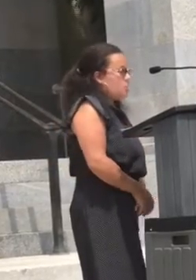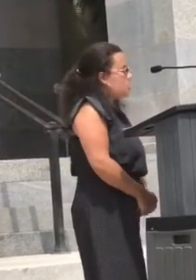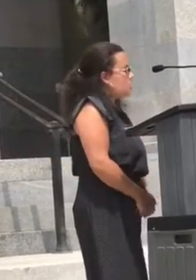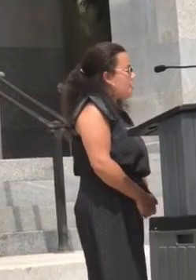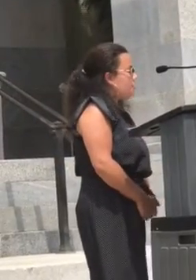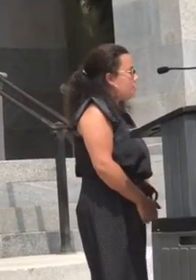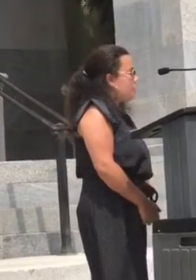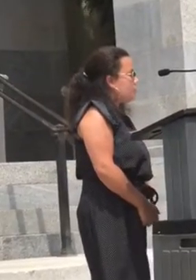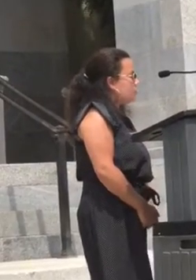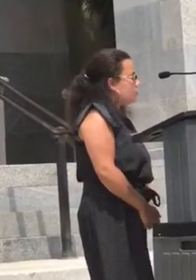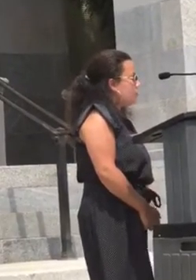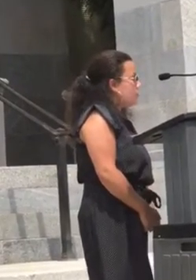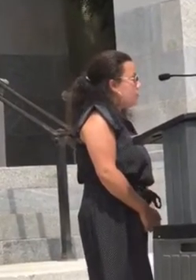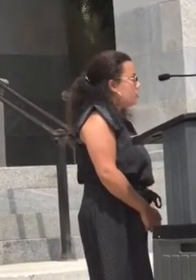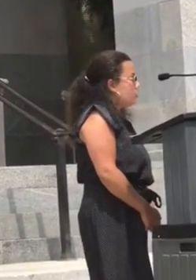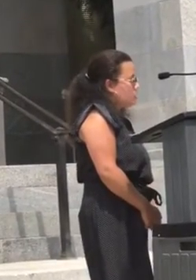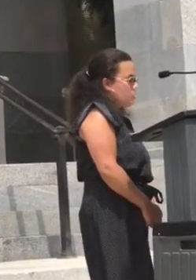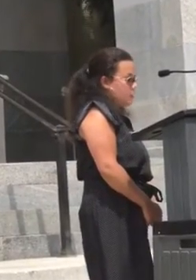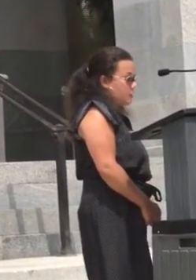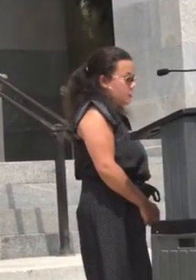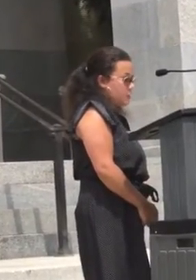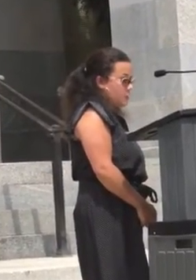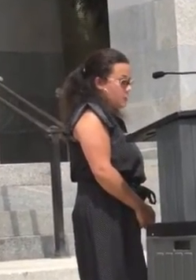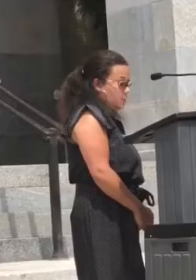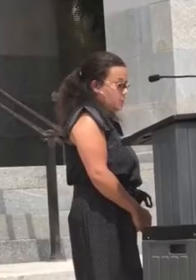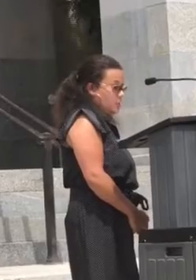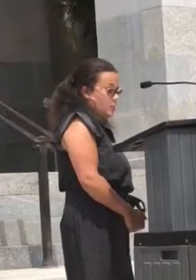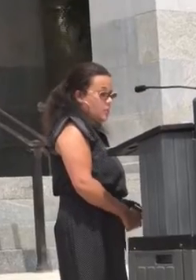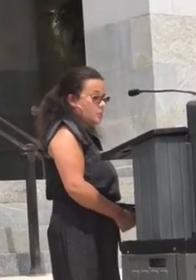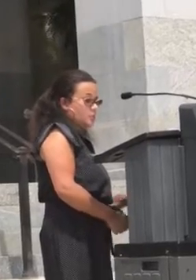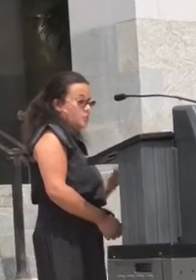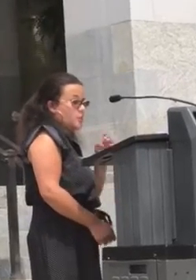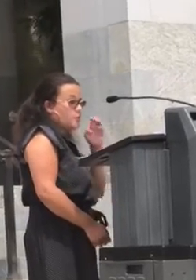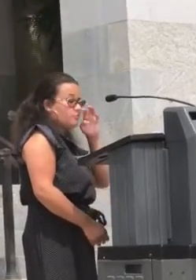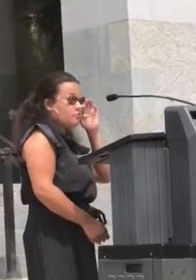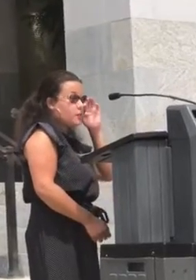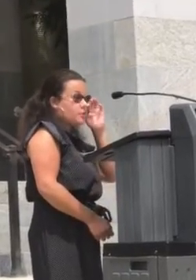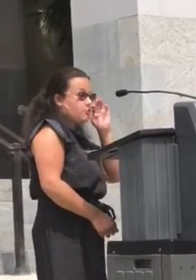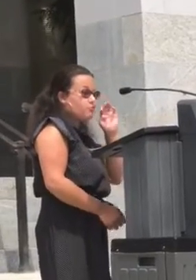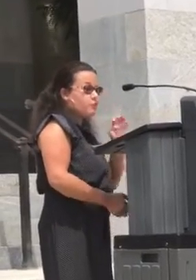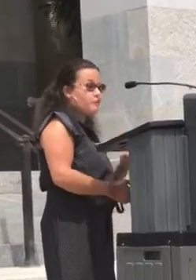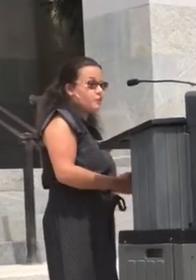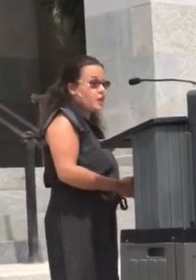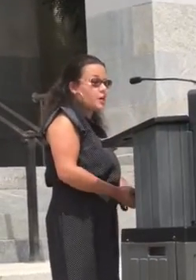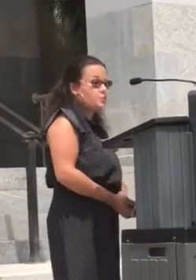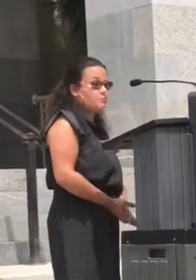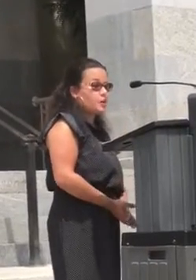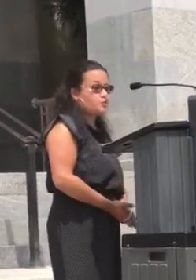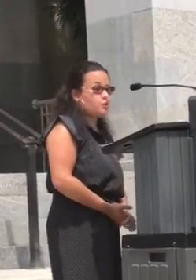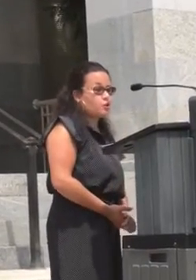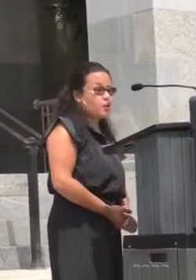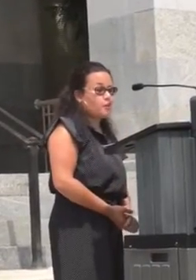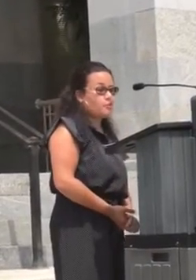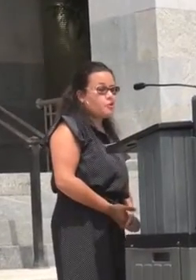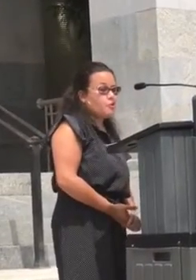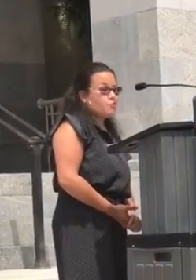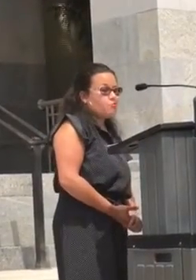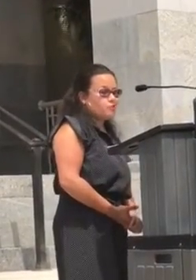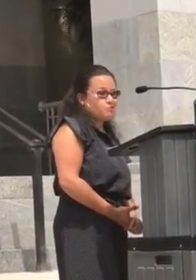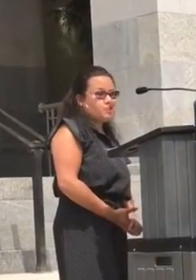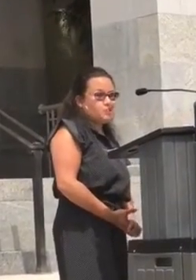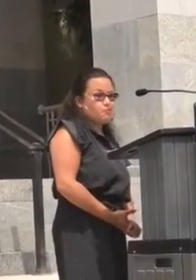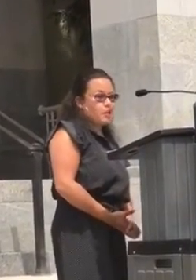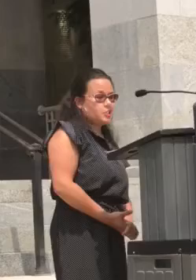The staff members from our year even latest attended Sacramento River Cats baseball game,